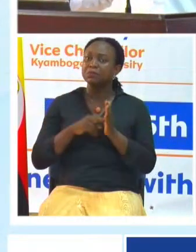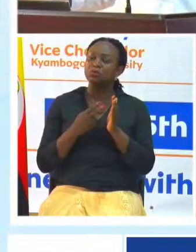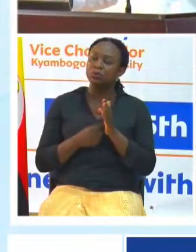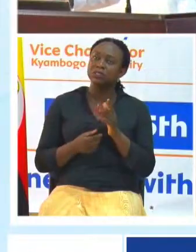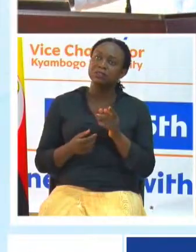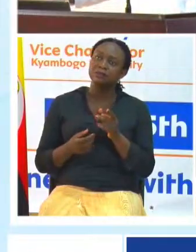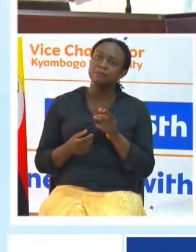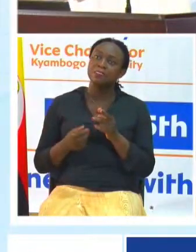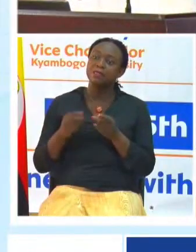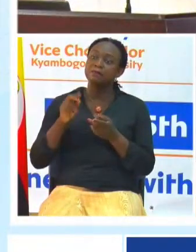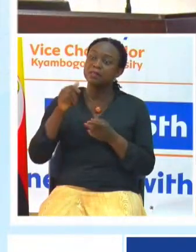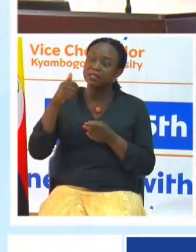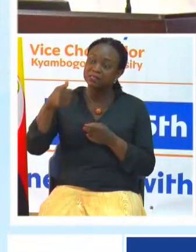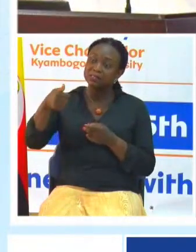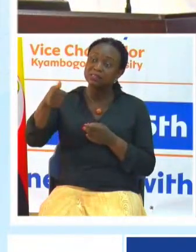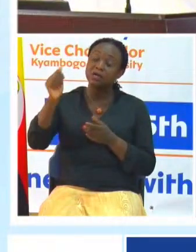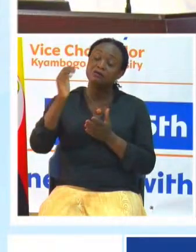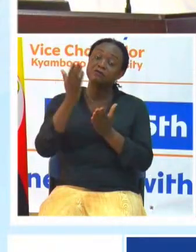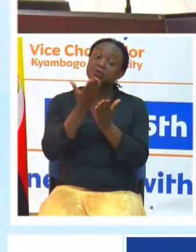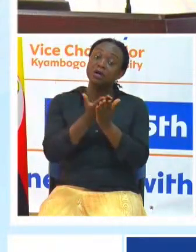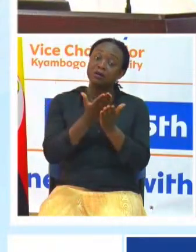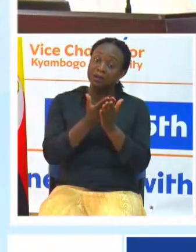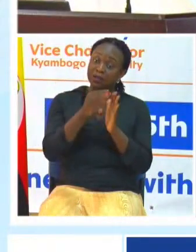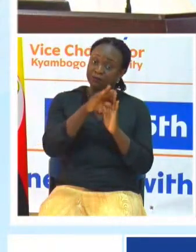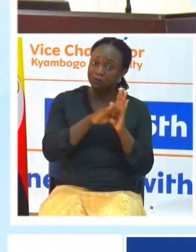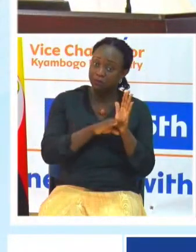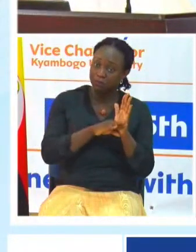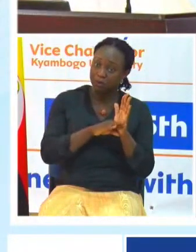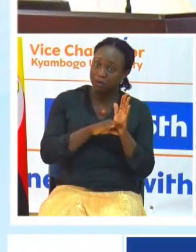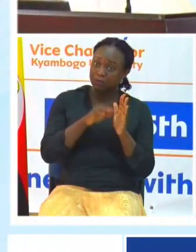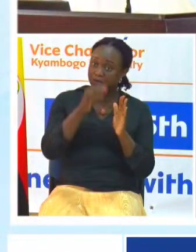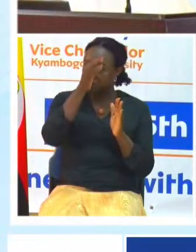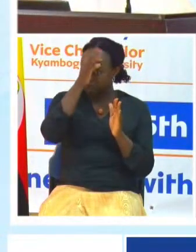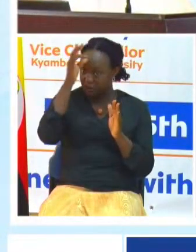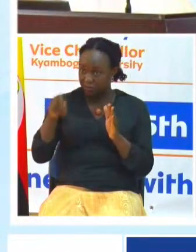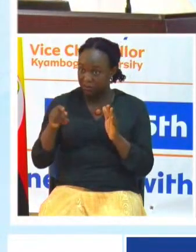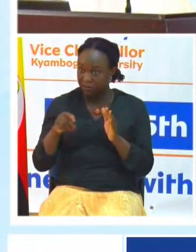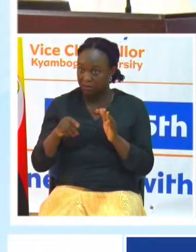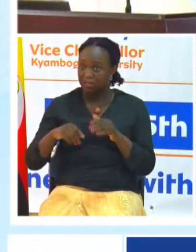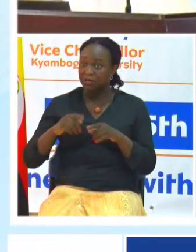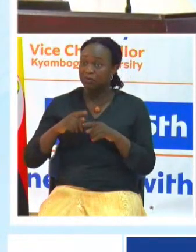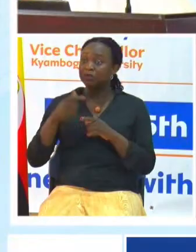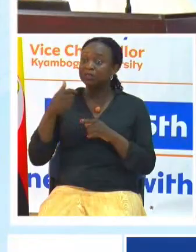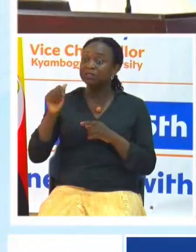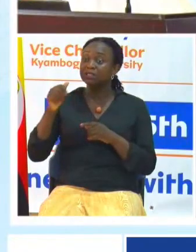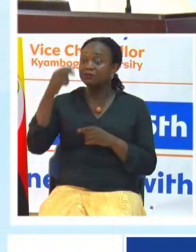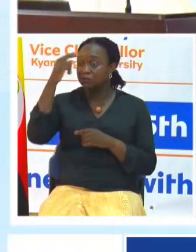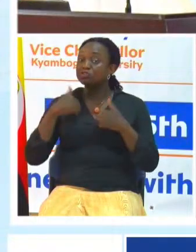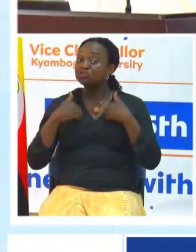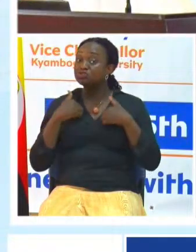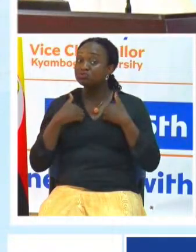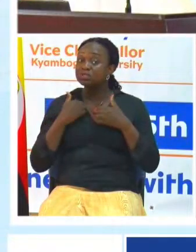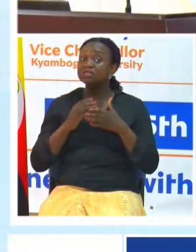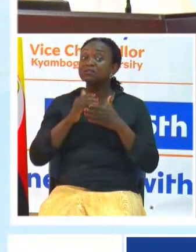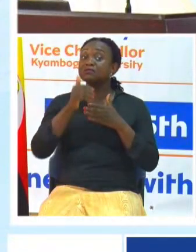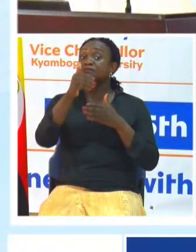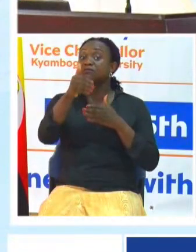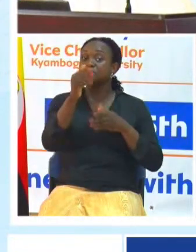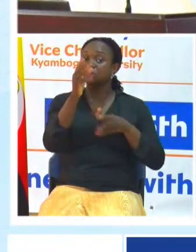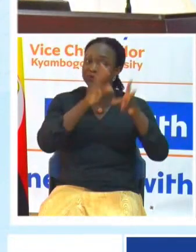that you apply to programs and faculties when you are a prospective graduate student wishing to study in the United